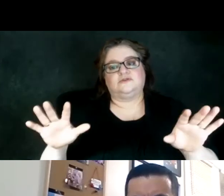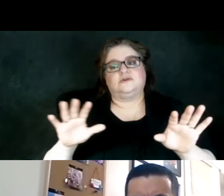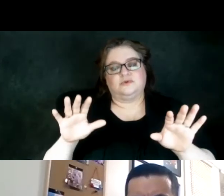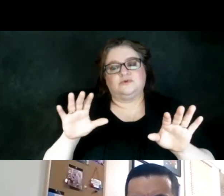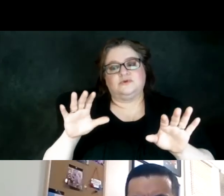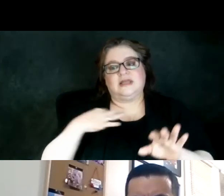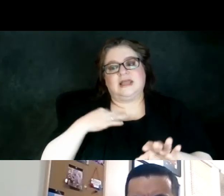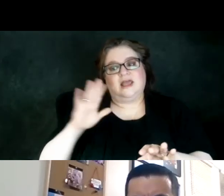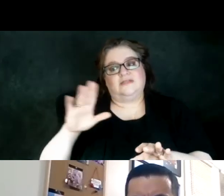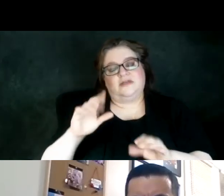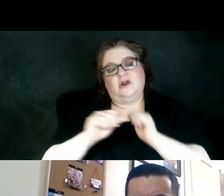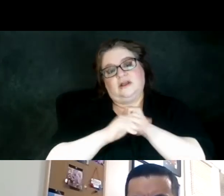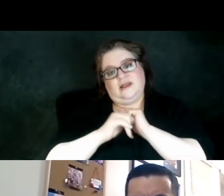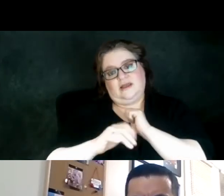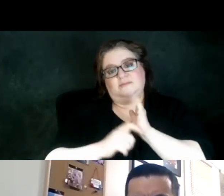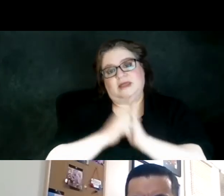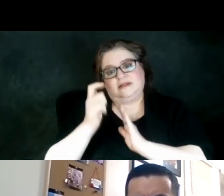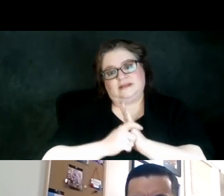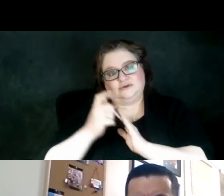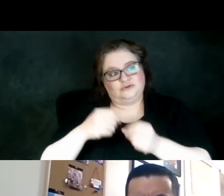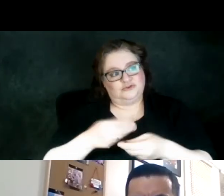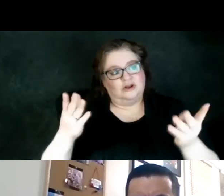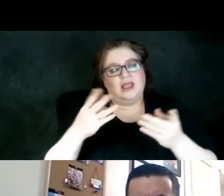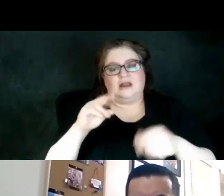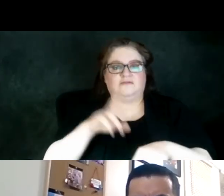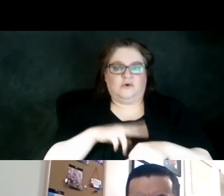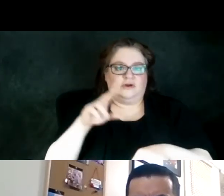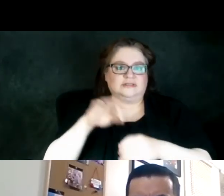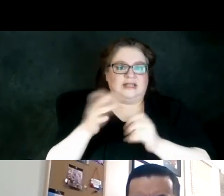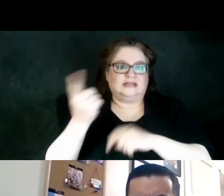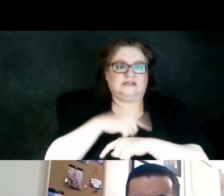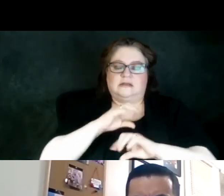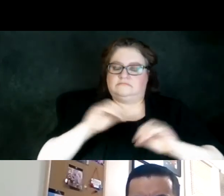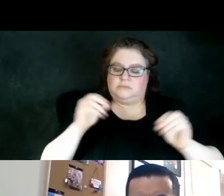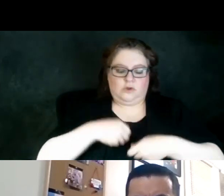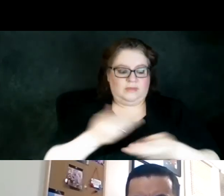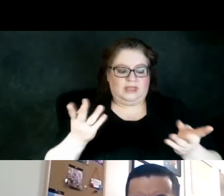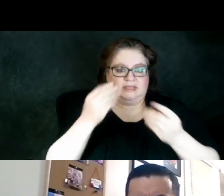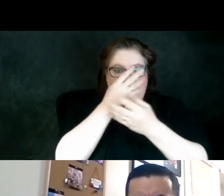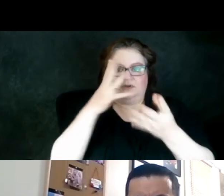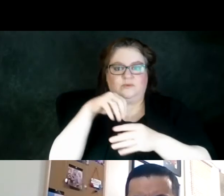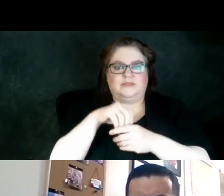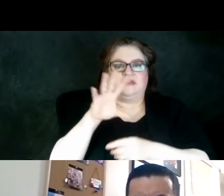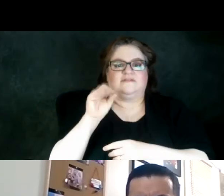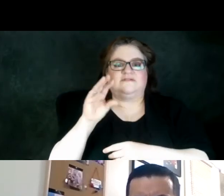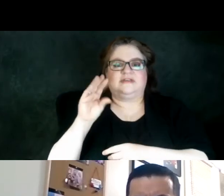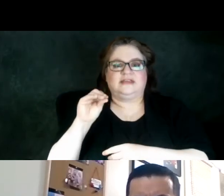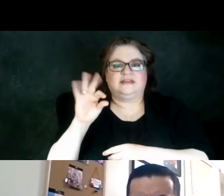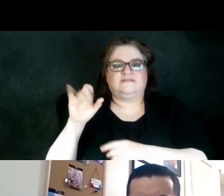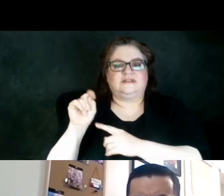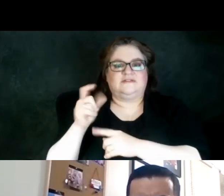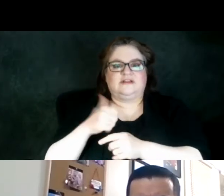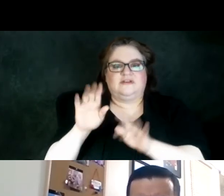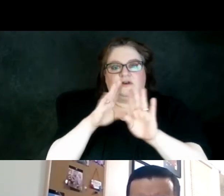candidate's campaign literature. And of course, on election day, there's no passing out of any information within 50 feet of any door